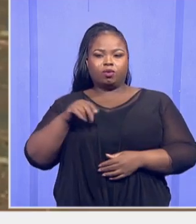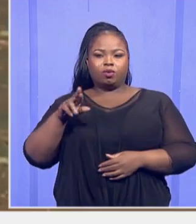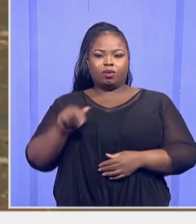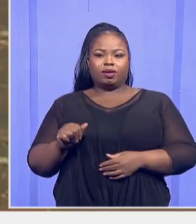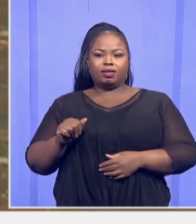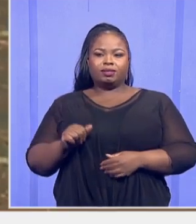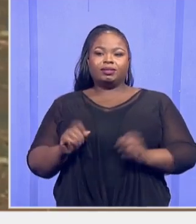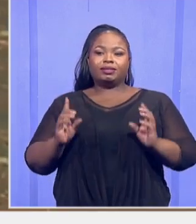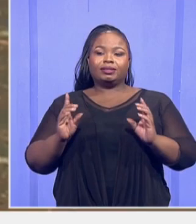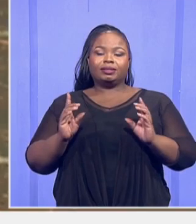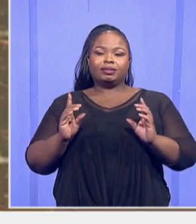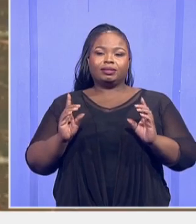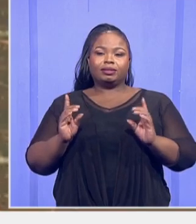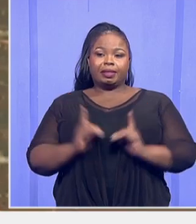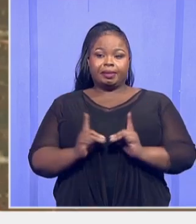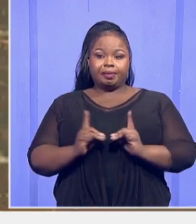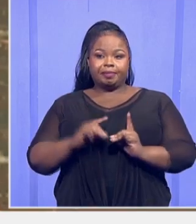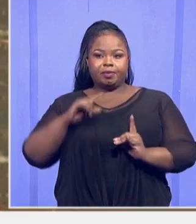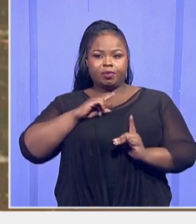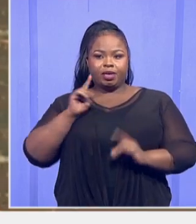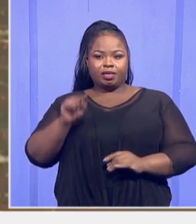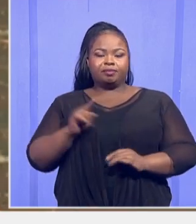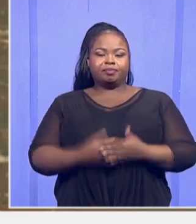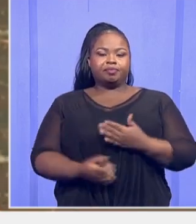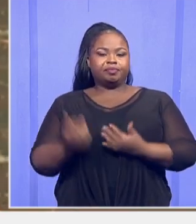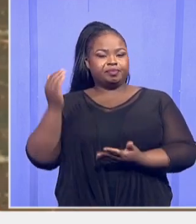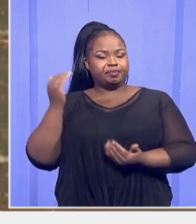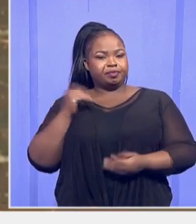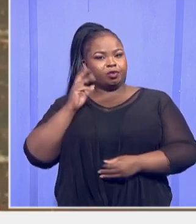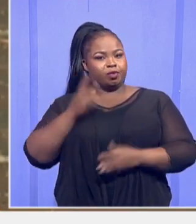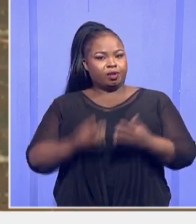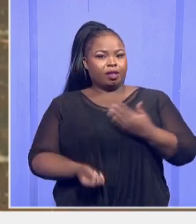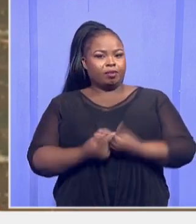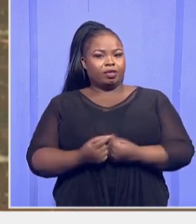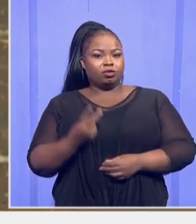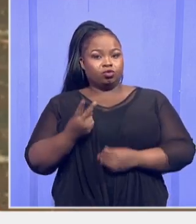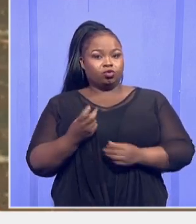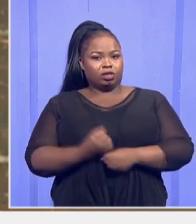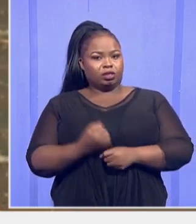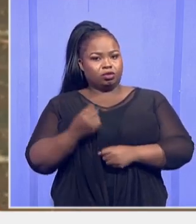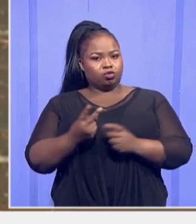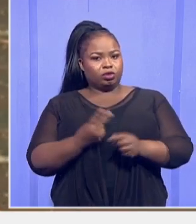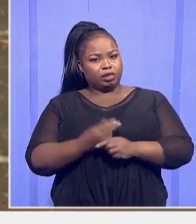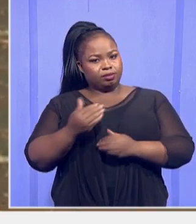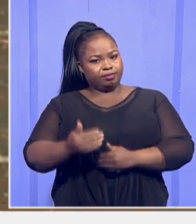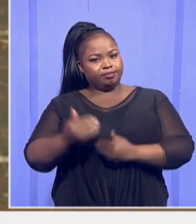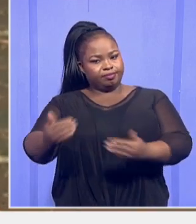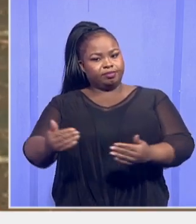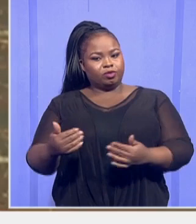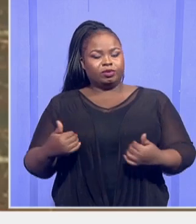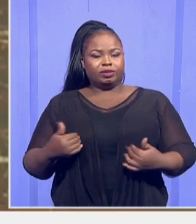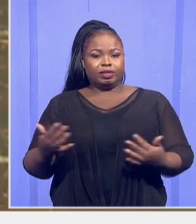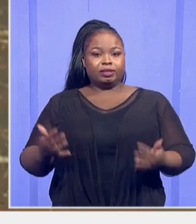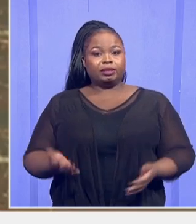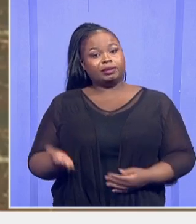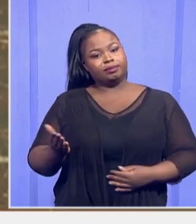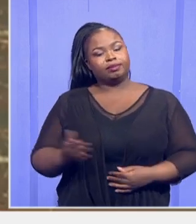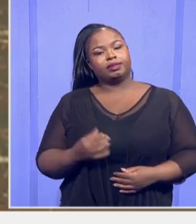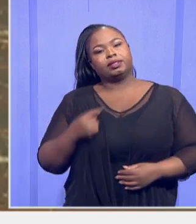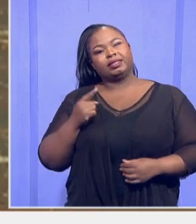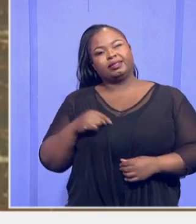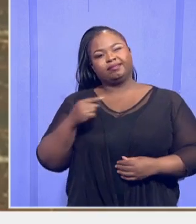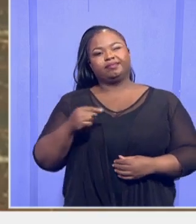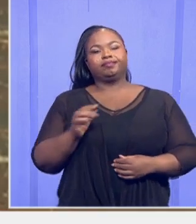this a tournament that is expected to take place every 2 years is expected to kick off in the next little